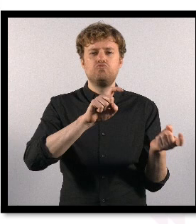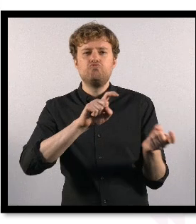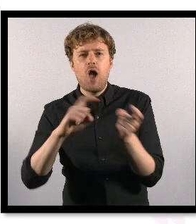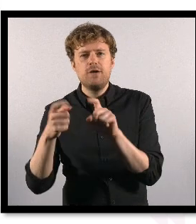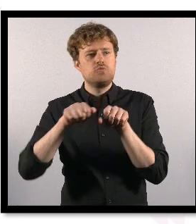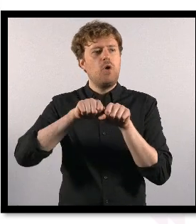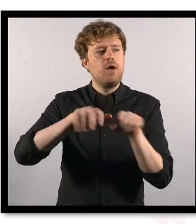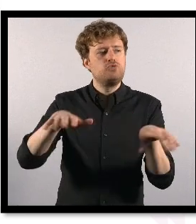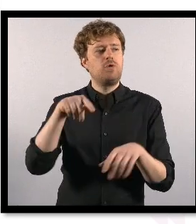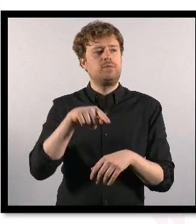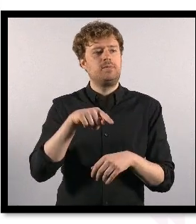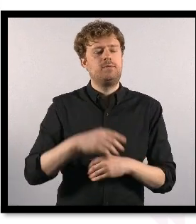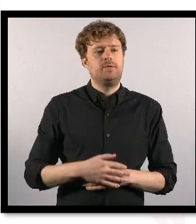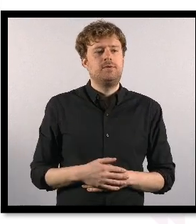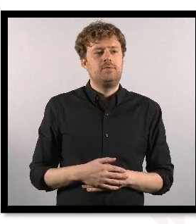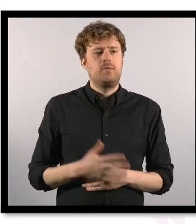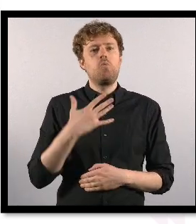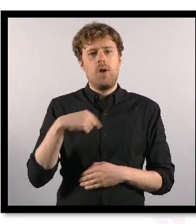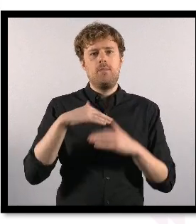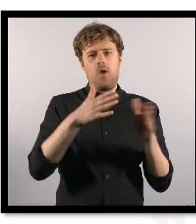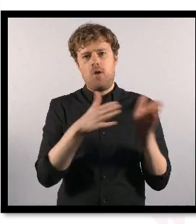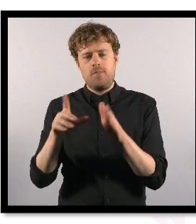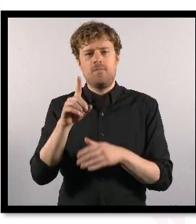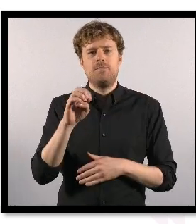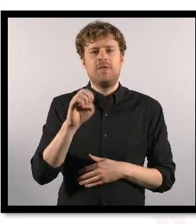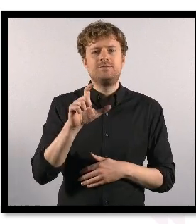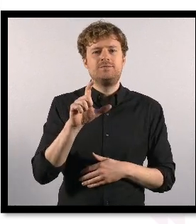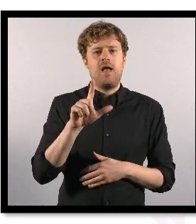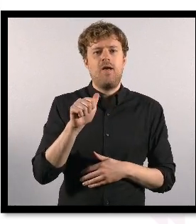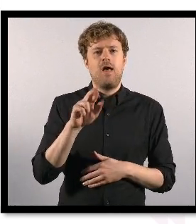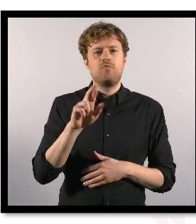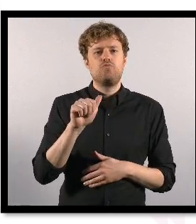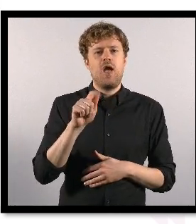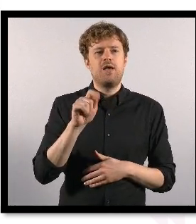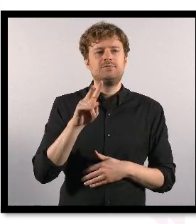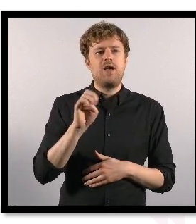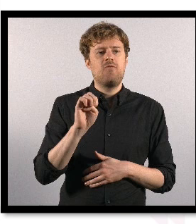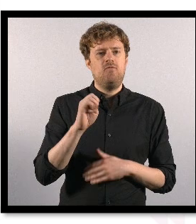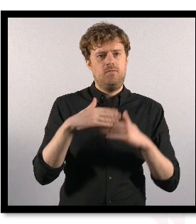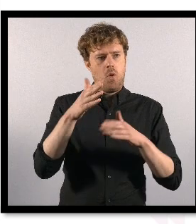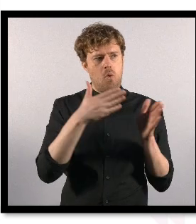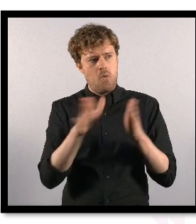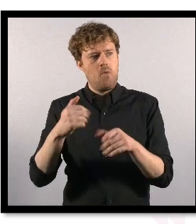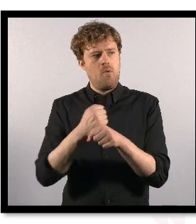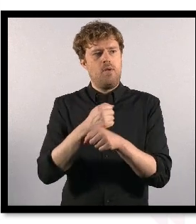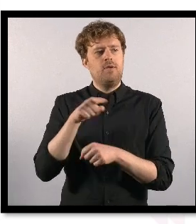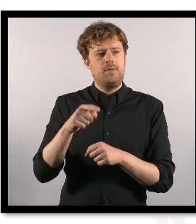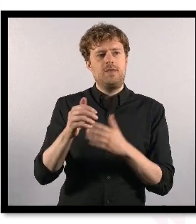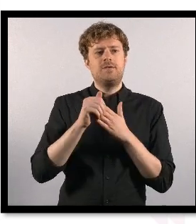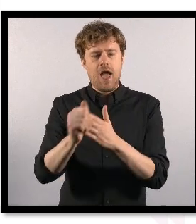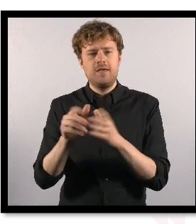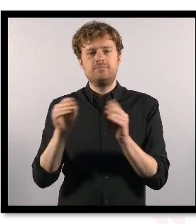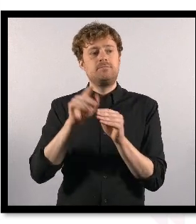all the way to the maximum maturity level possible. So if you'd like to apply or be a project within CNCF, I definitely encourage you to check our